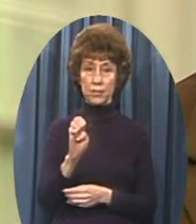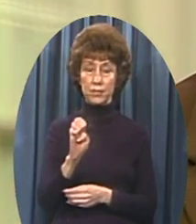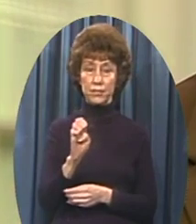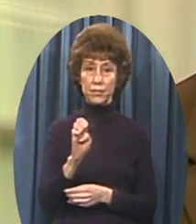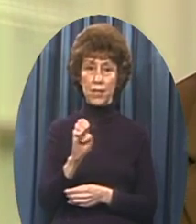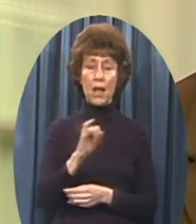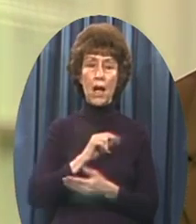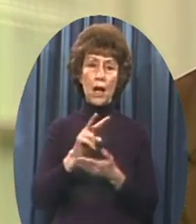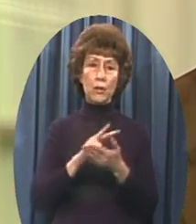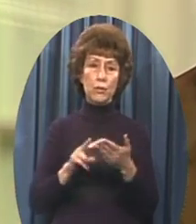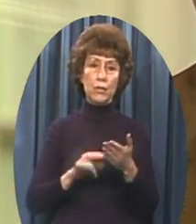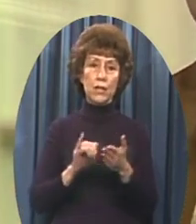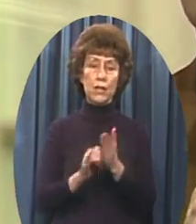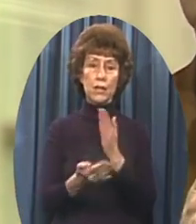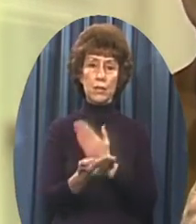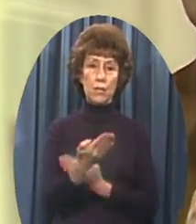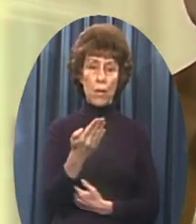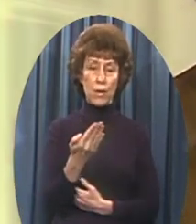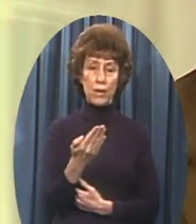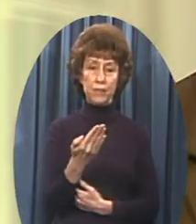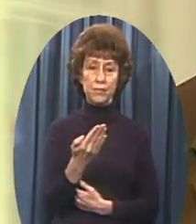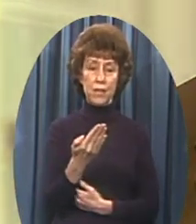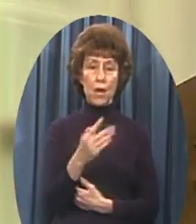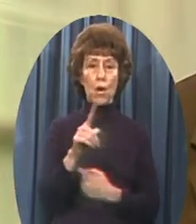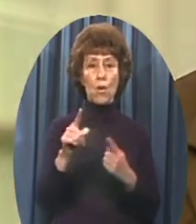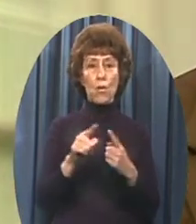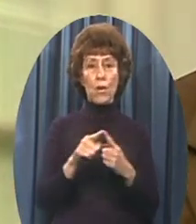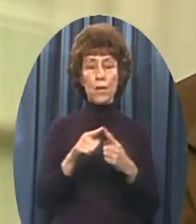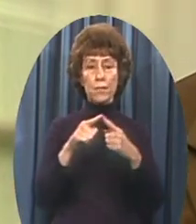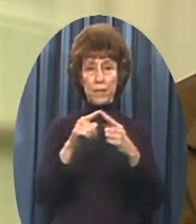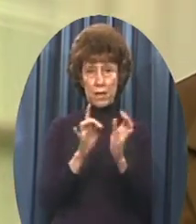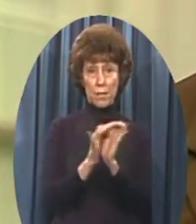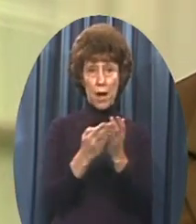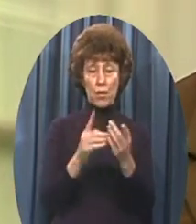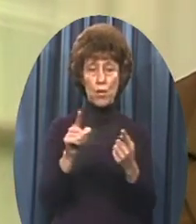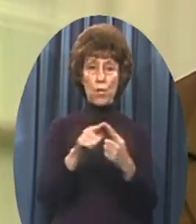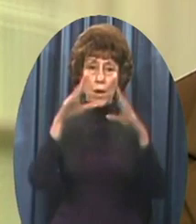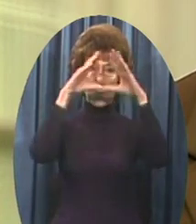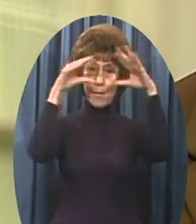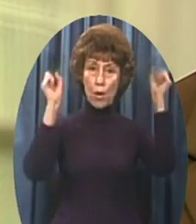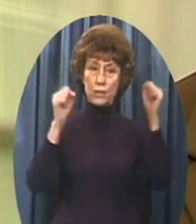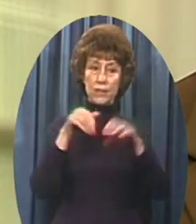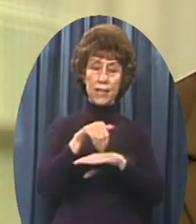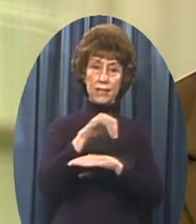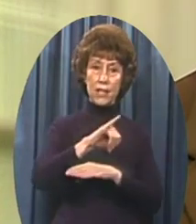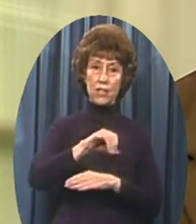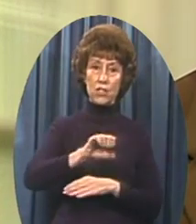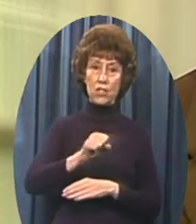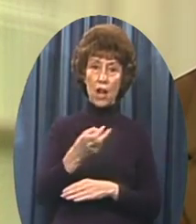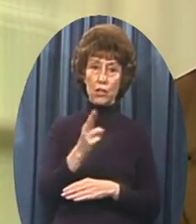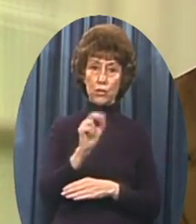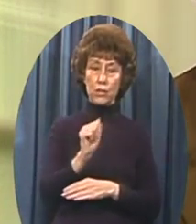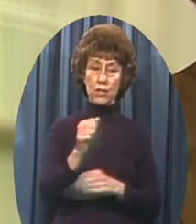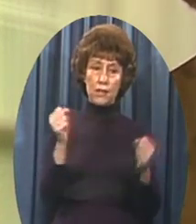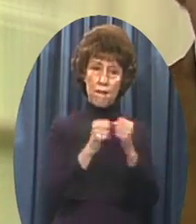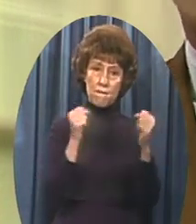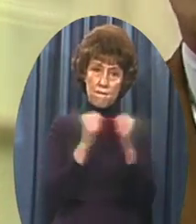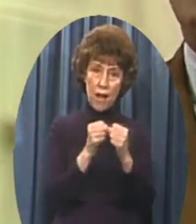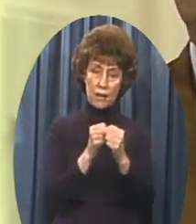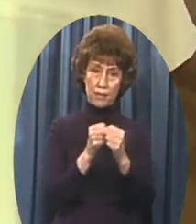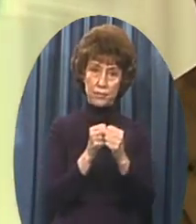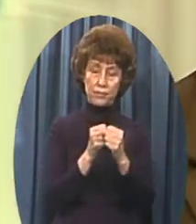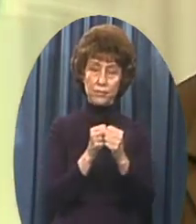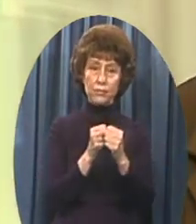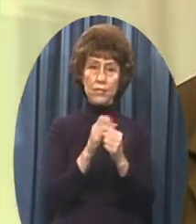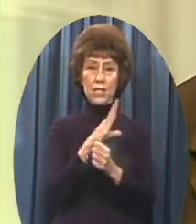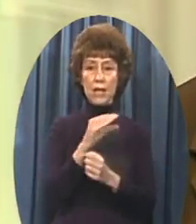Exodus. When Moses had sent out Joshua to fight against Amalek, and Moses had gone on the